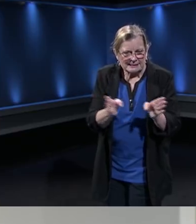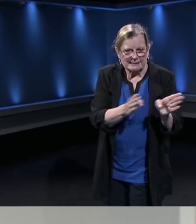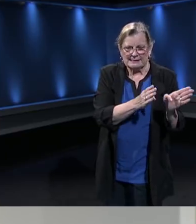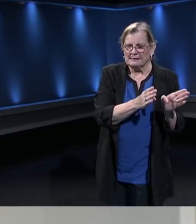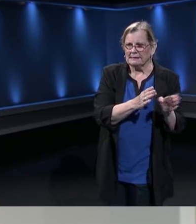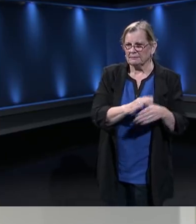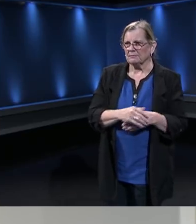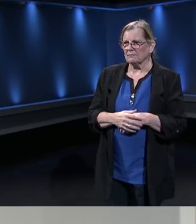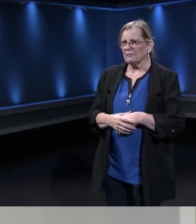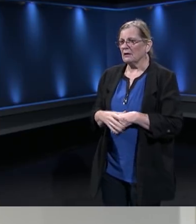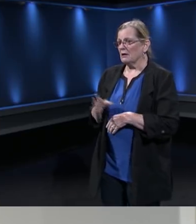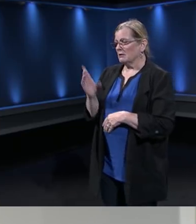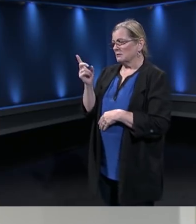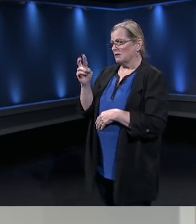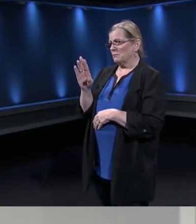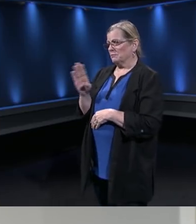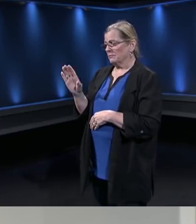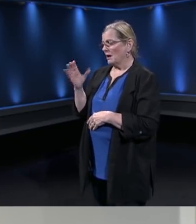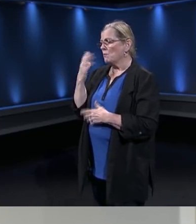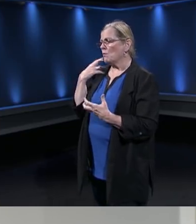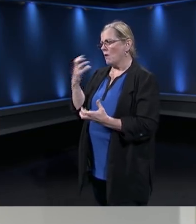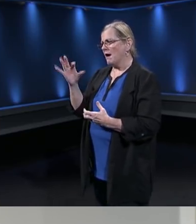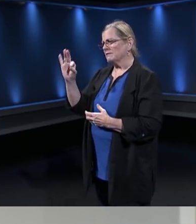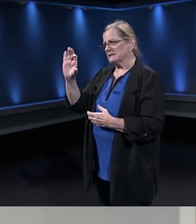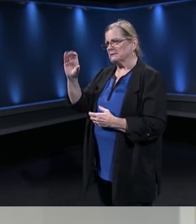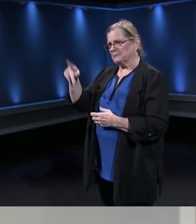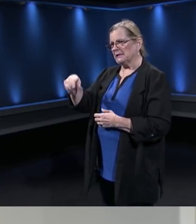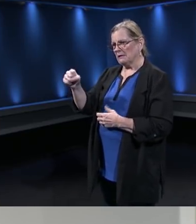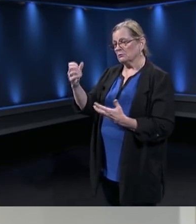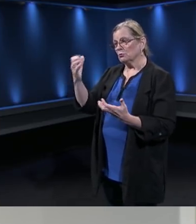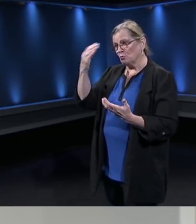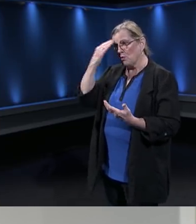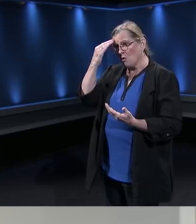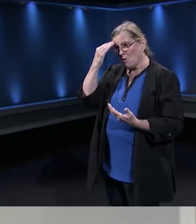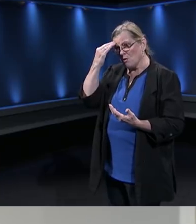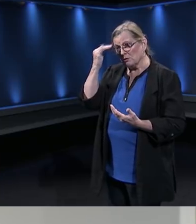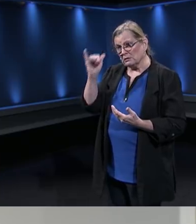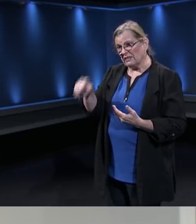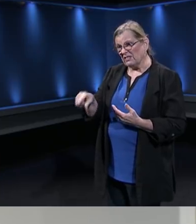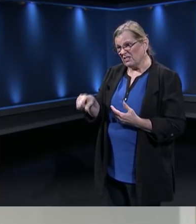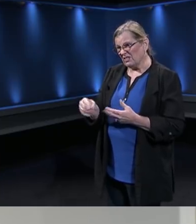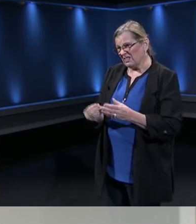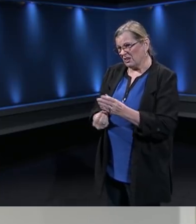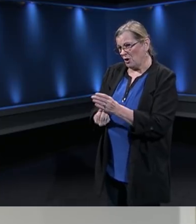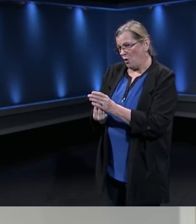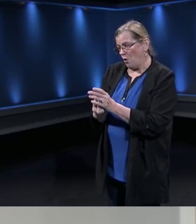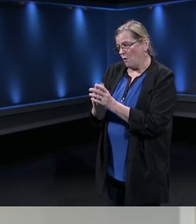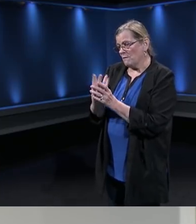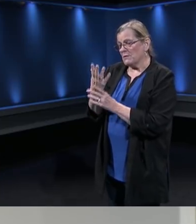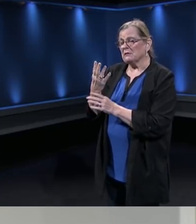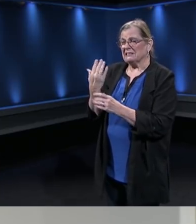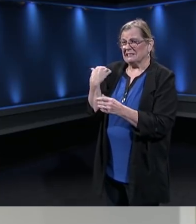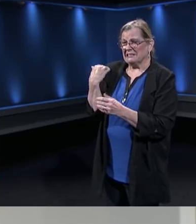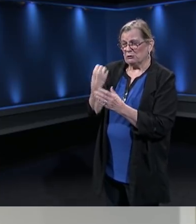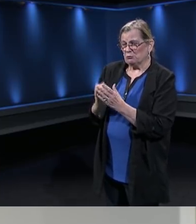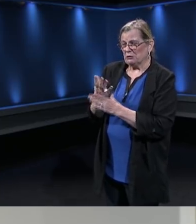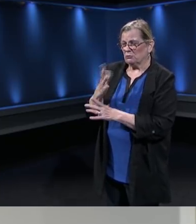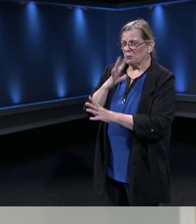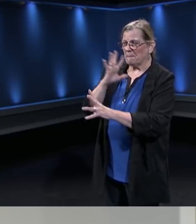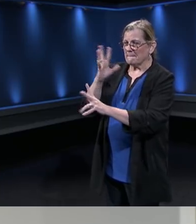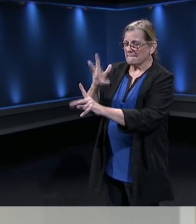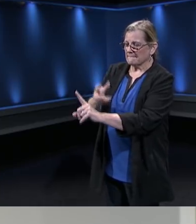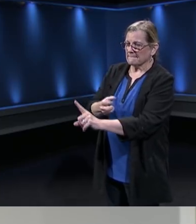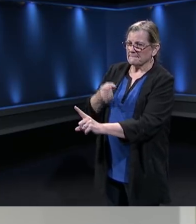folks out there to know right now that when we had the spring COVID hit, it was so sudden. We only had a limited amount of time